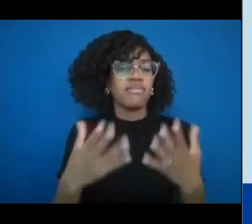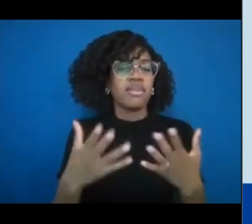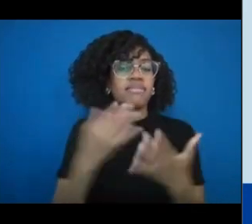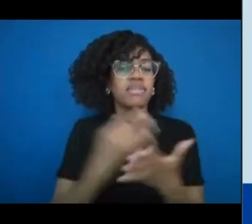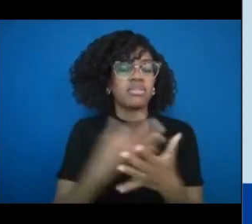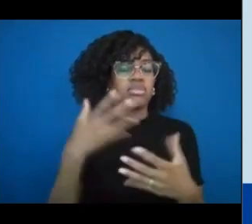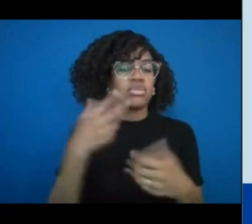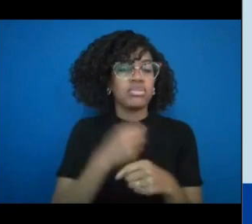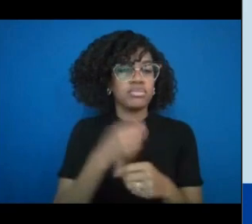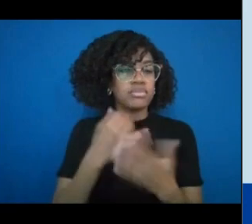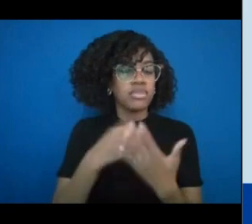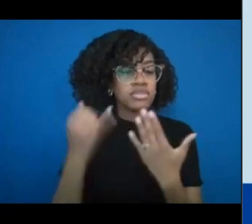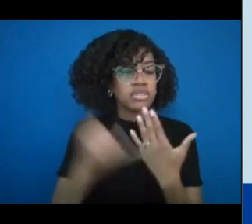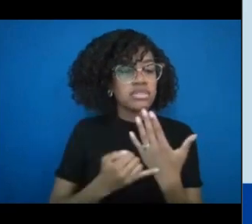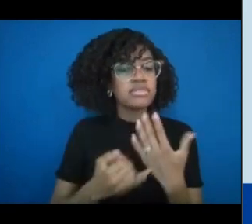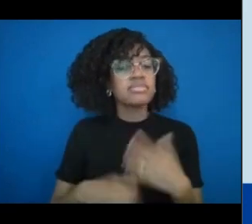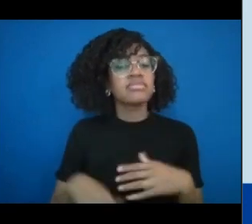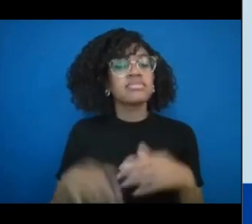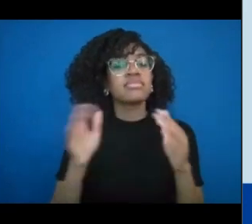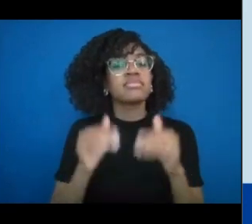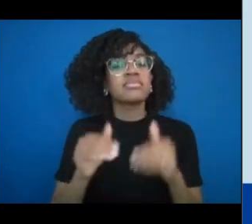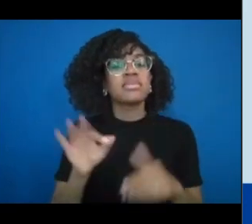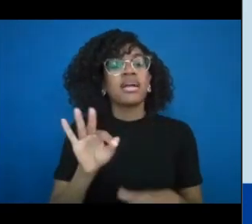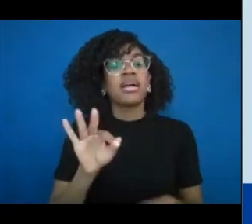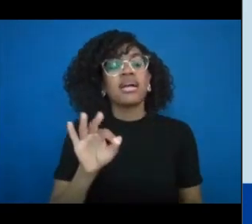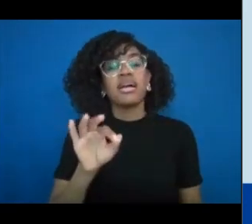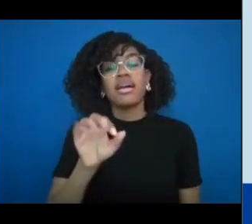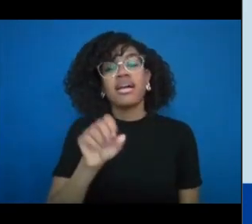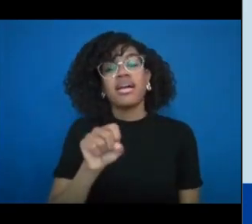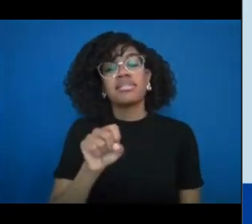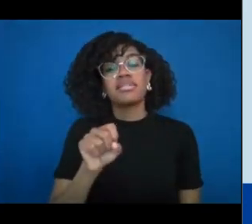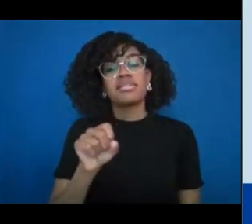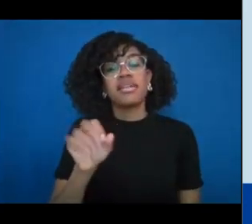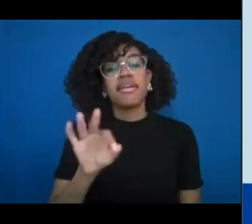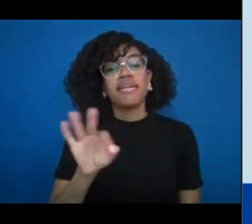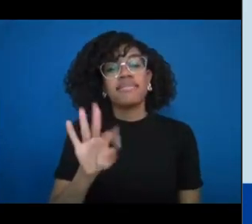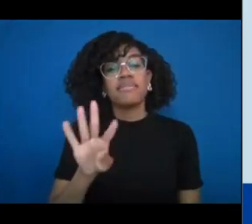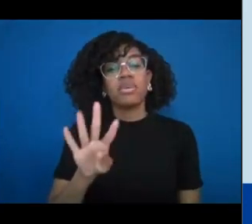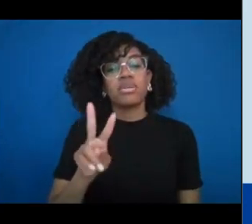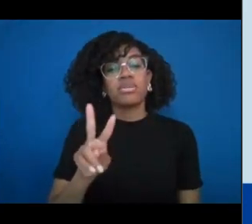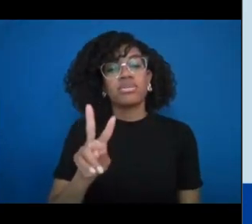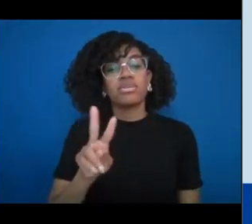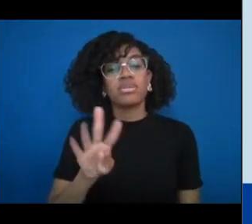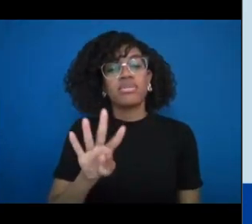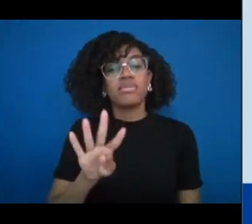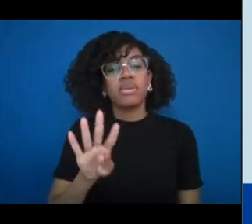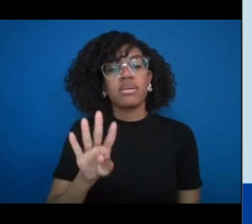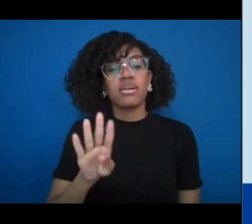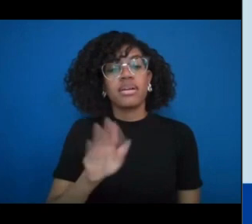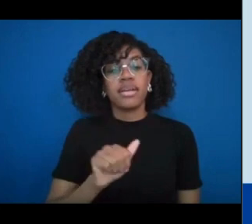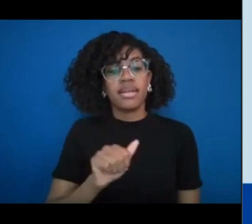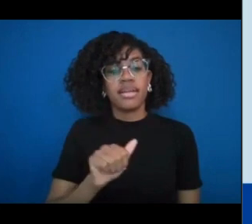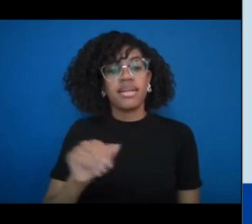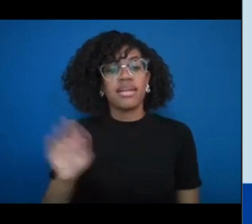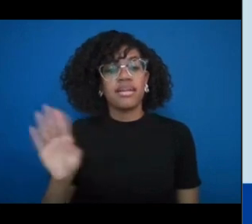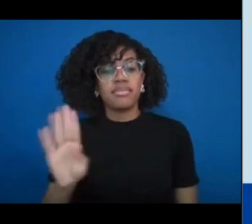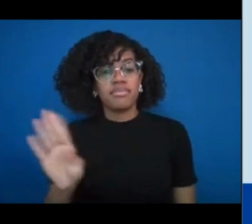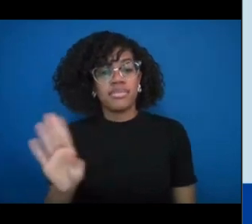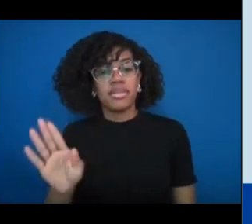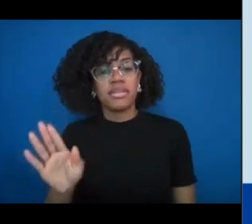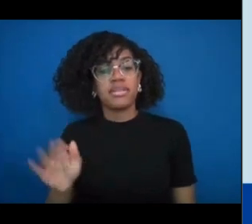424B provides assurances. If you are going to have a project that has other people's